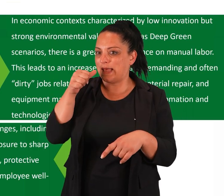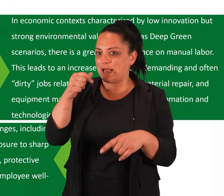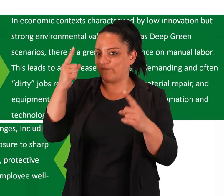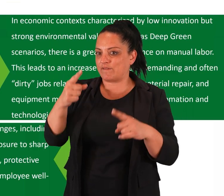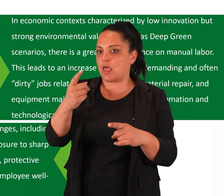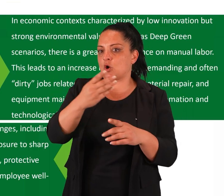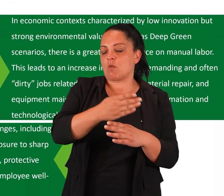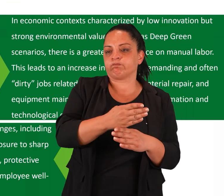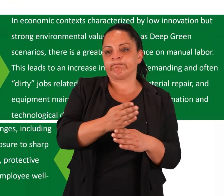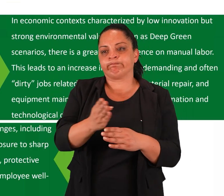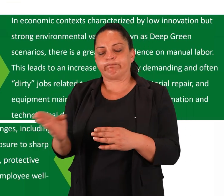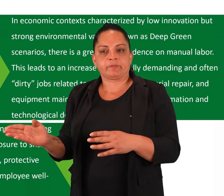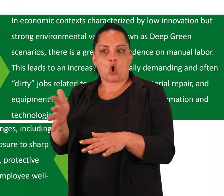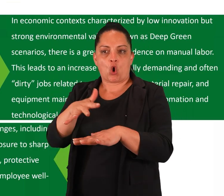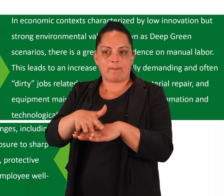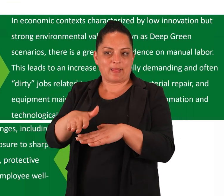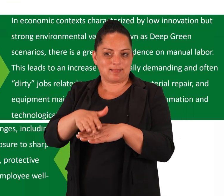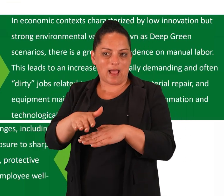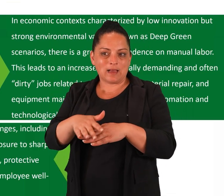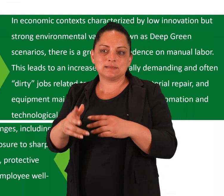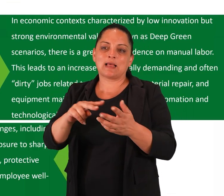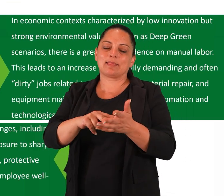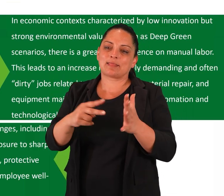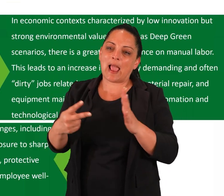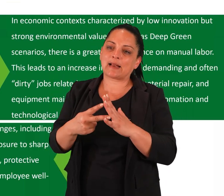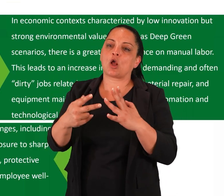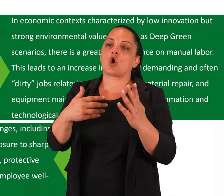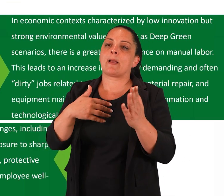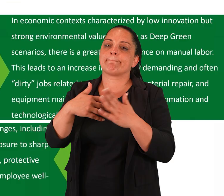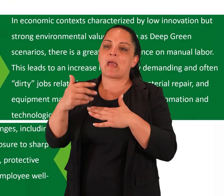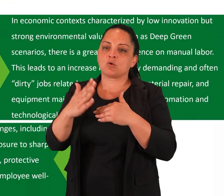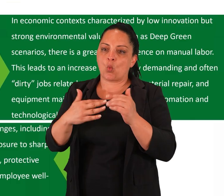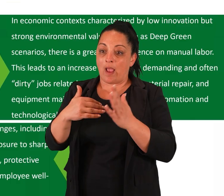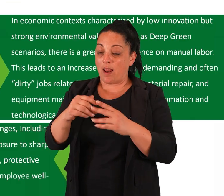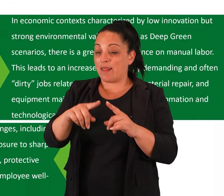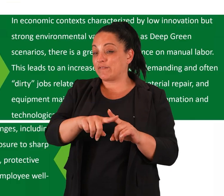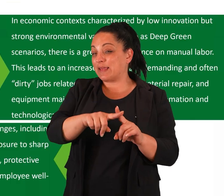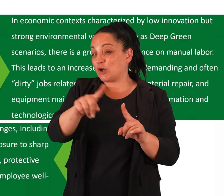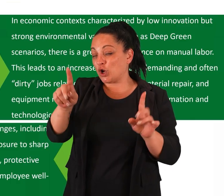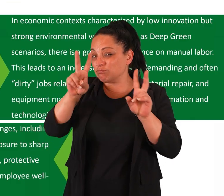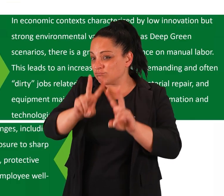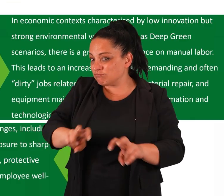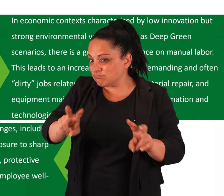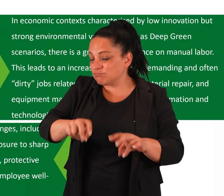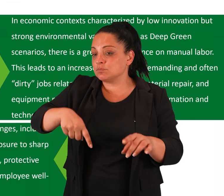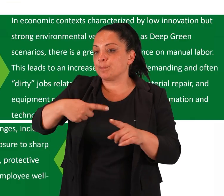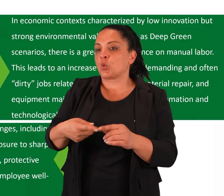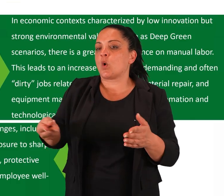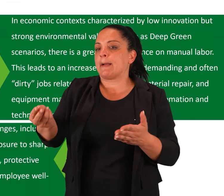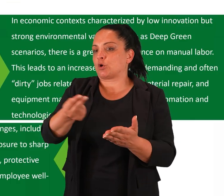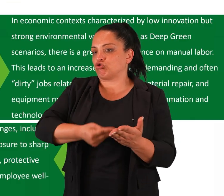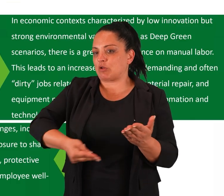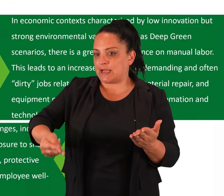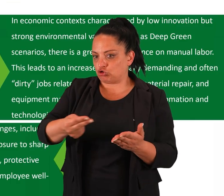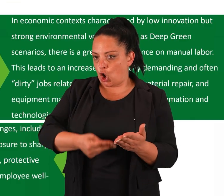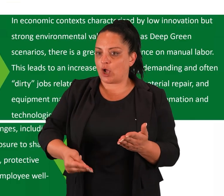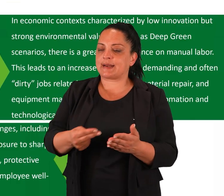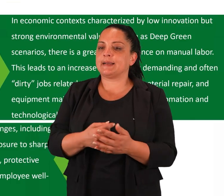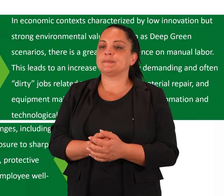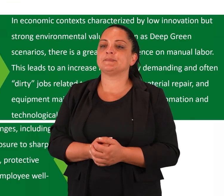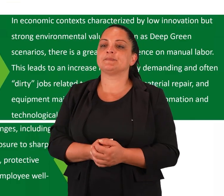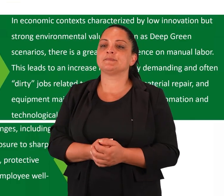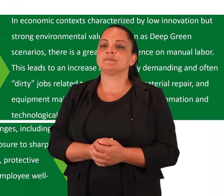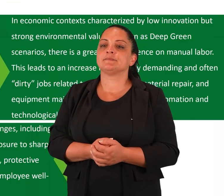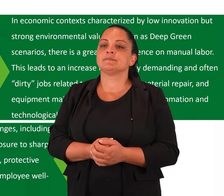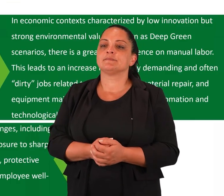of skills, from manual, technical abilities, and also analytical and designing skills.